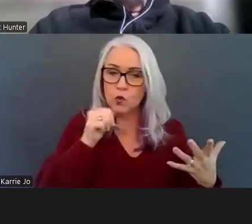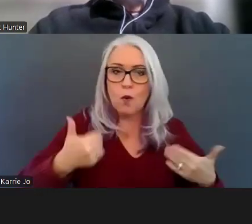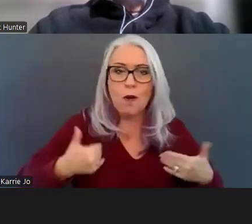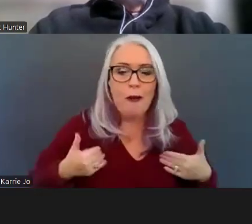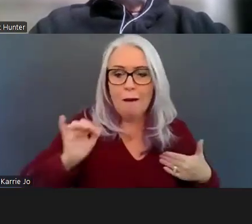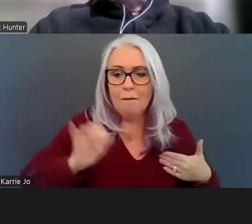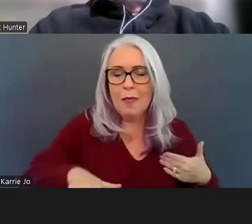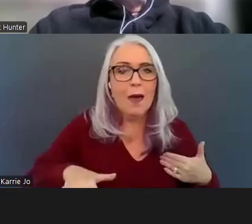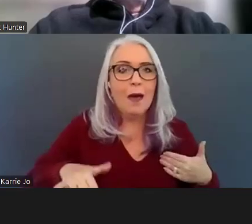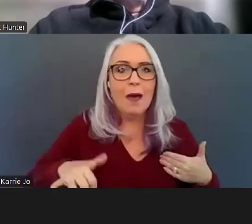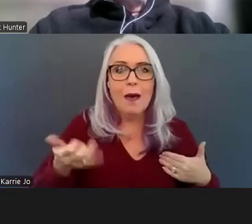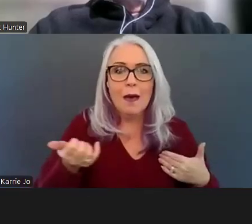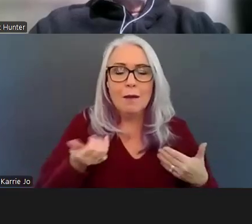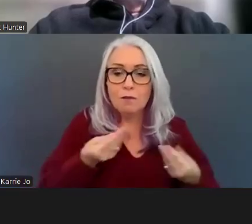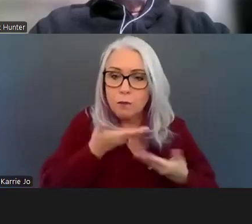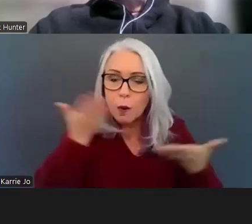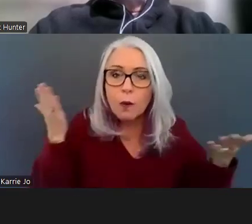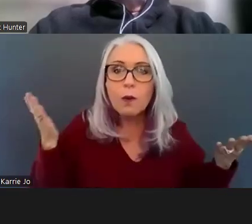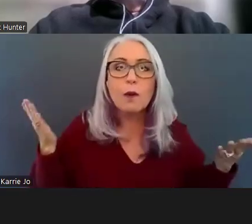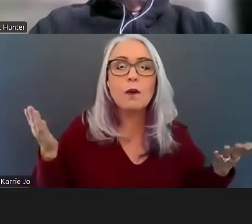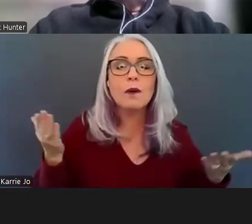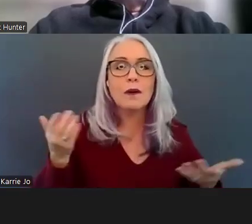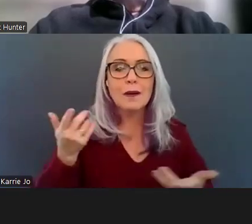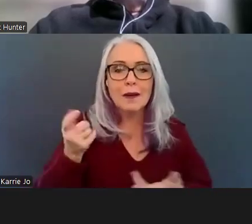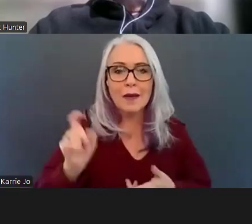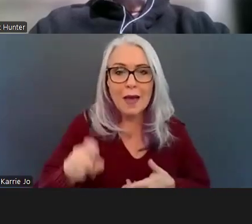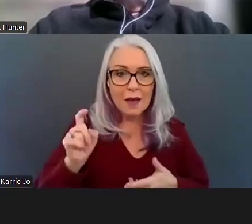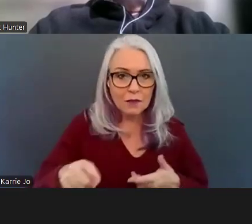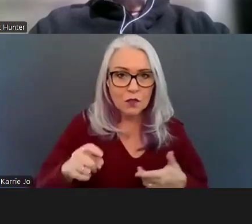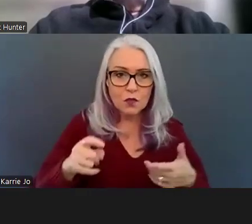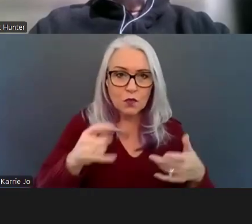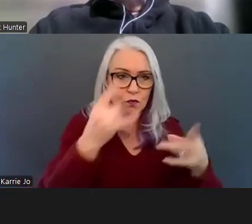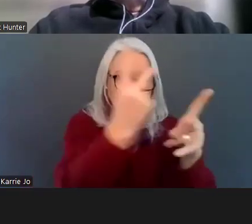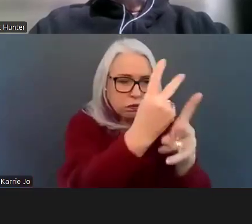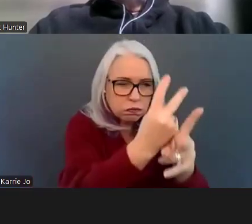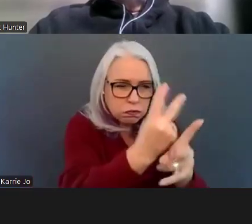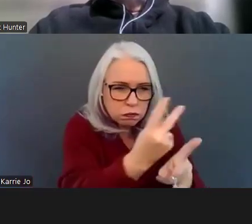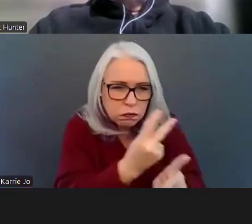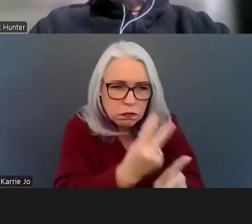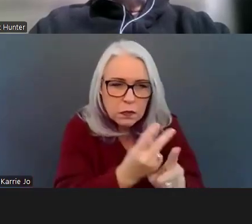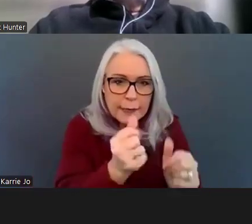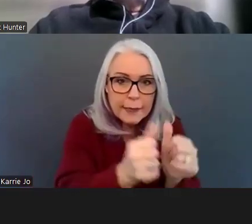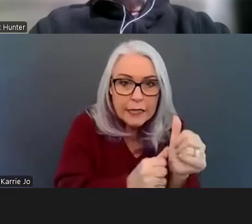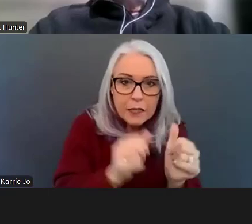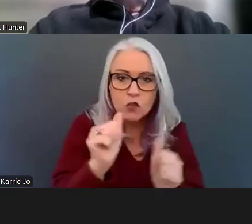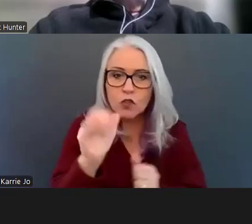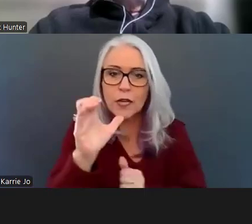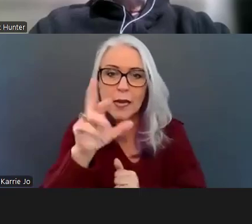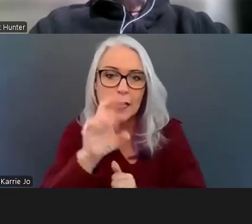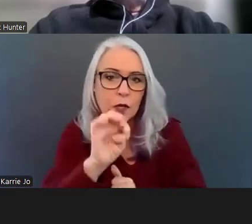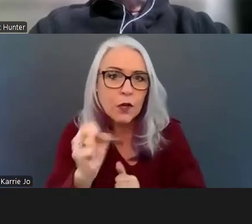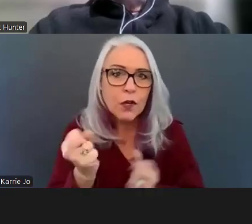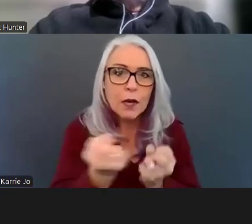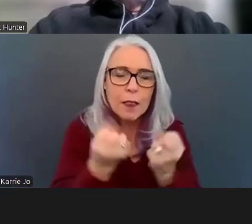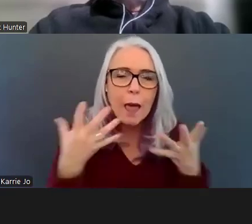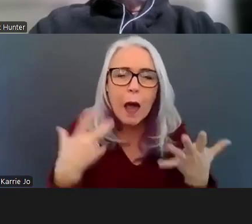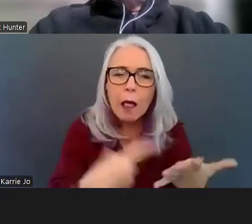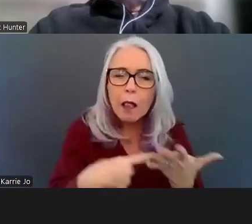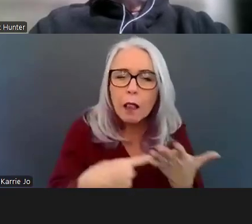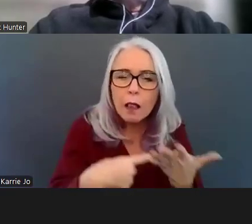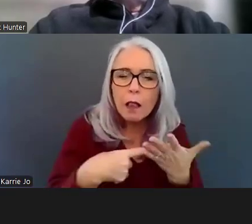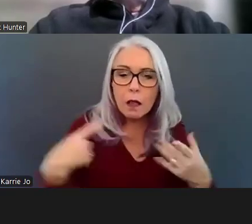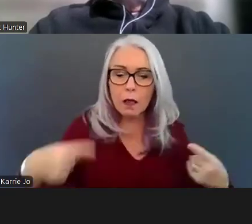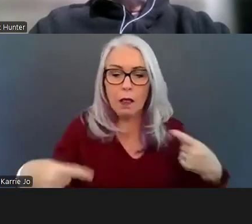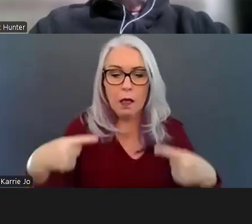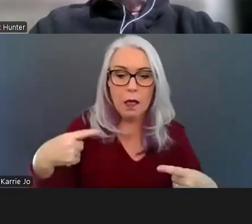of like having to subsidize acre by acre treatment, it becomes really tricky and obviously controversial in terms of whether that's